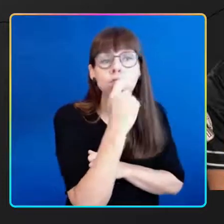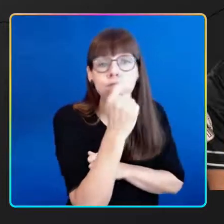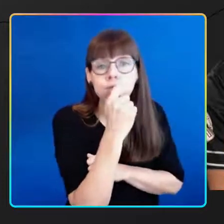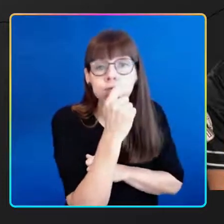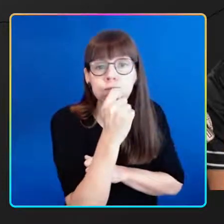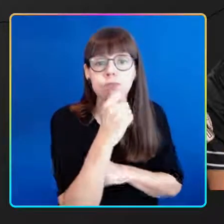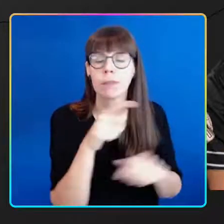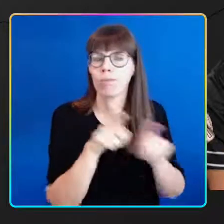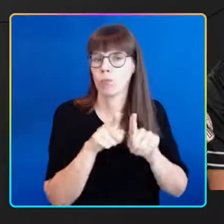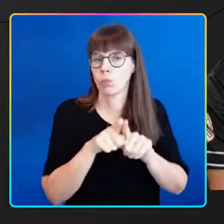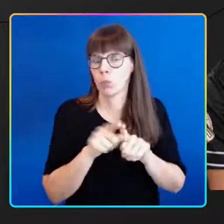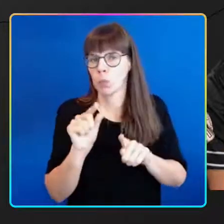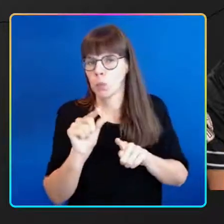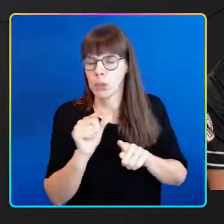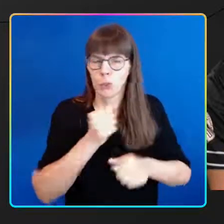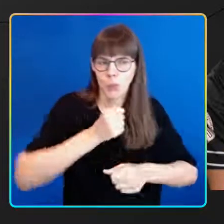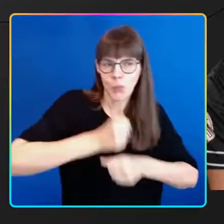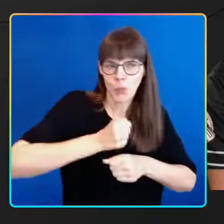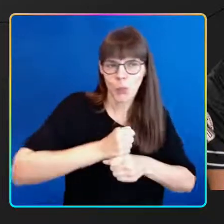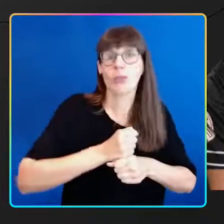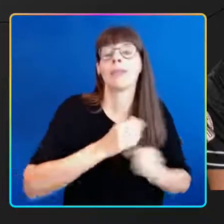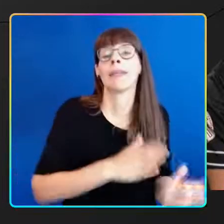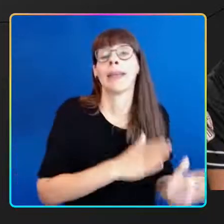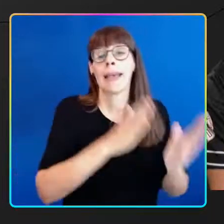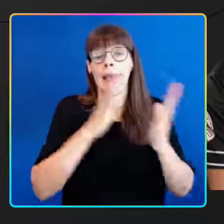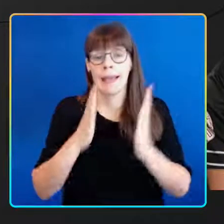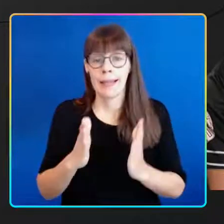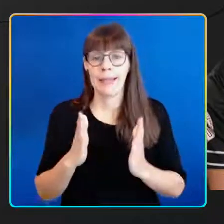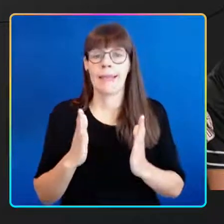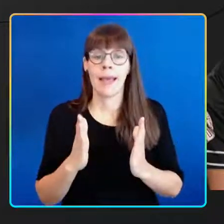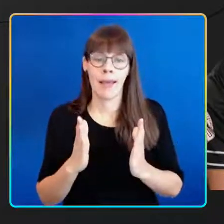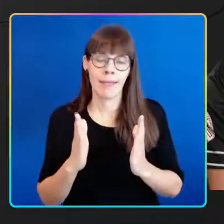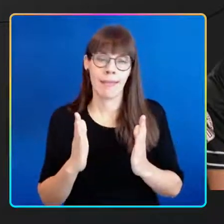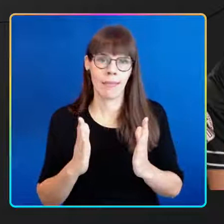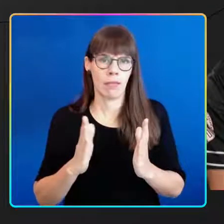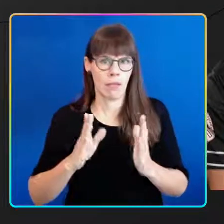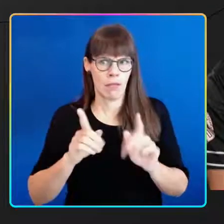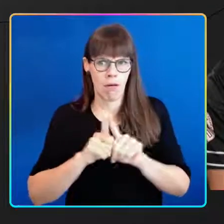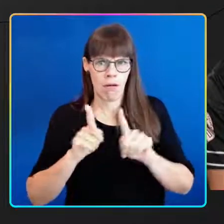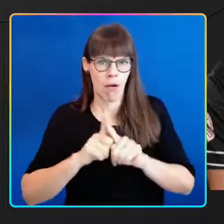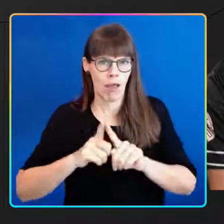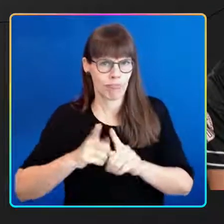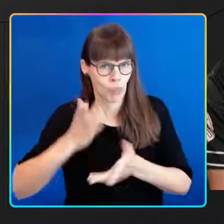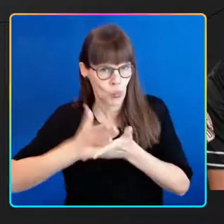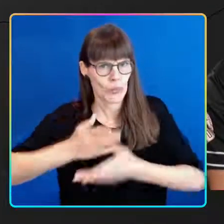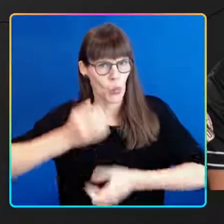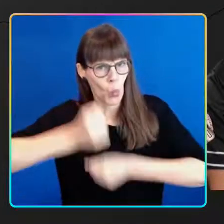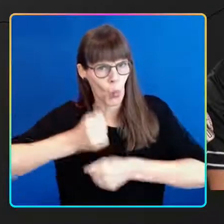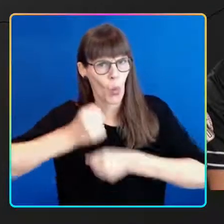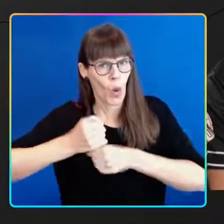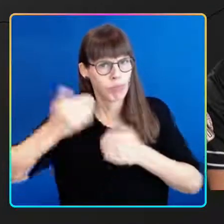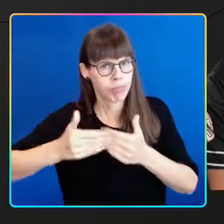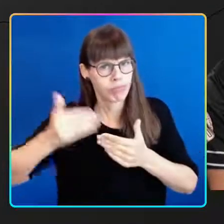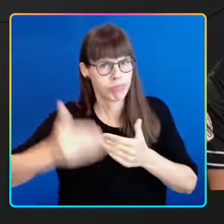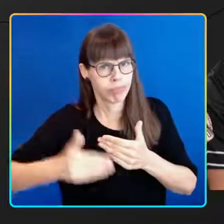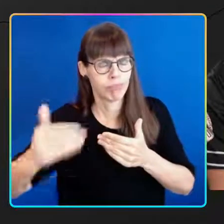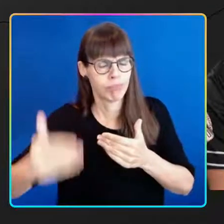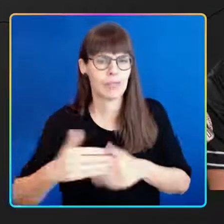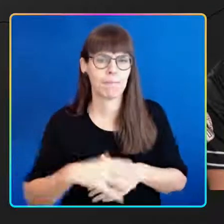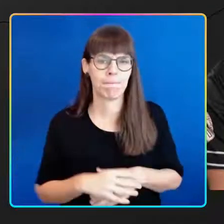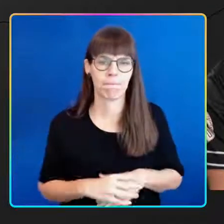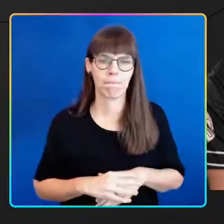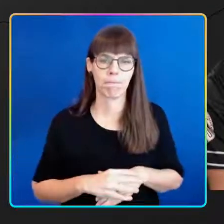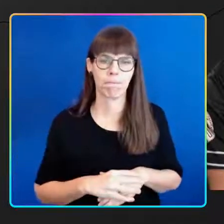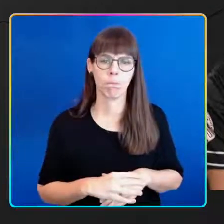walk. And after that, we like to start our day just working. So once that we have our kid in the